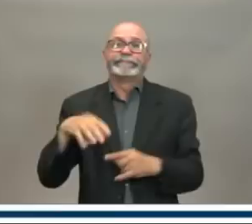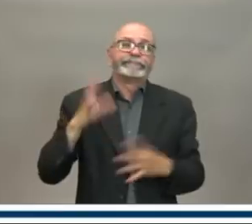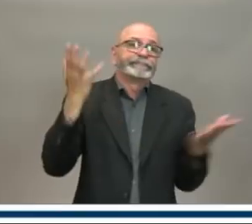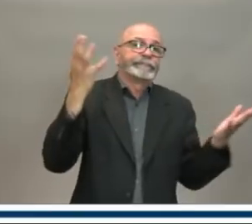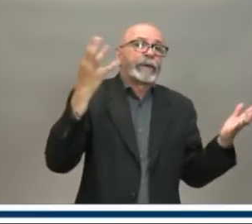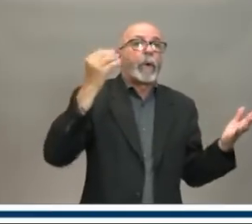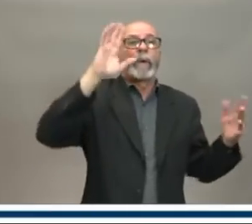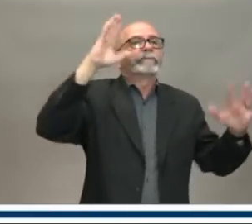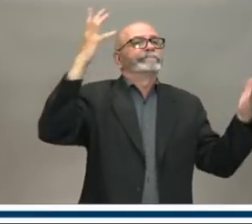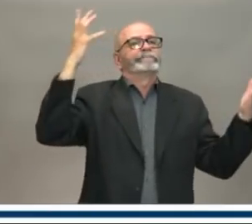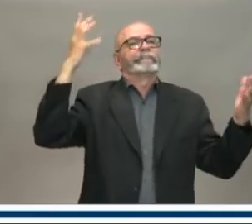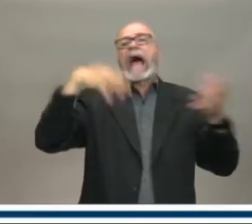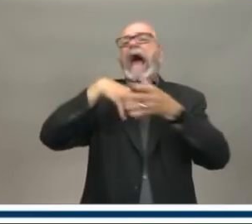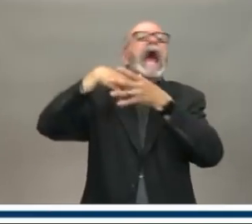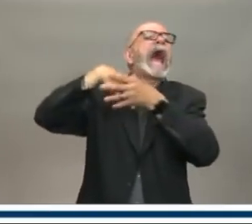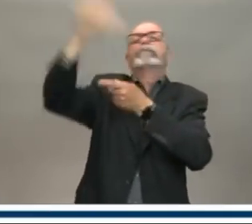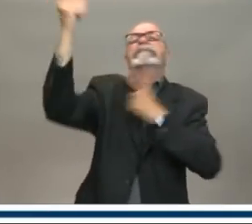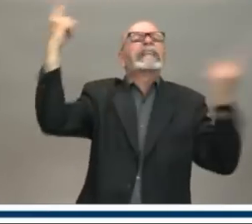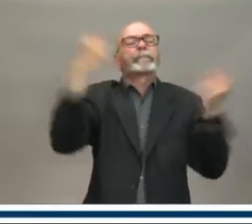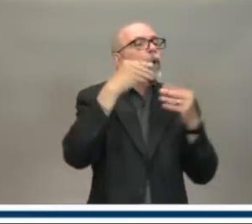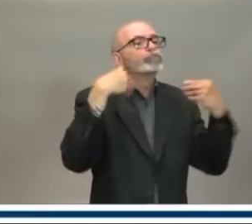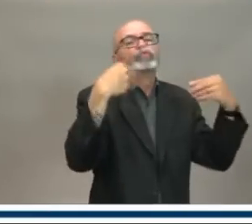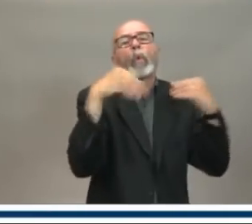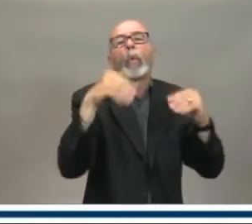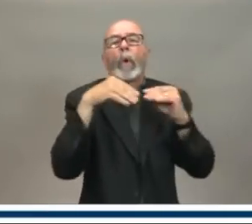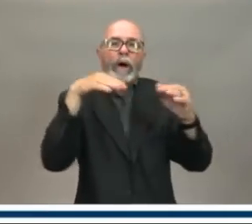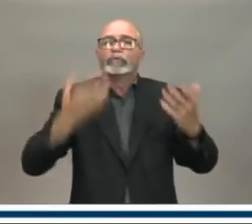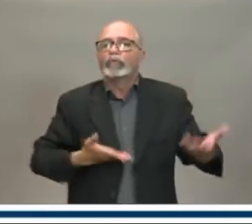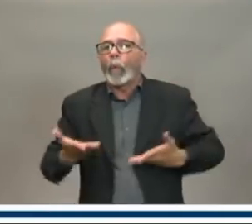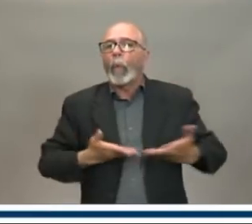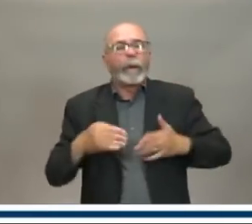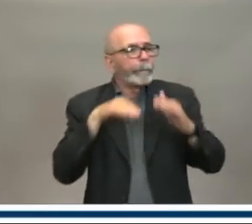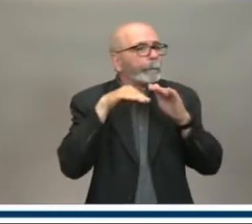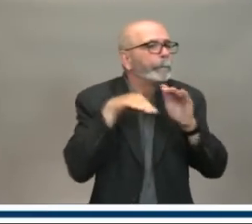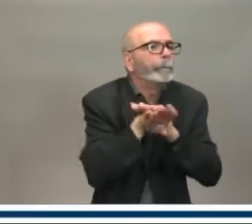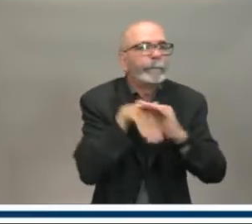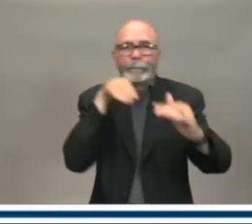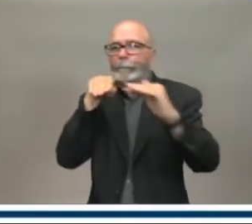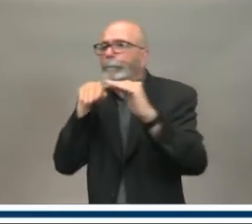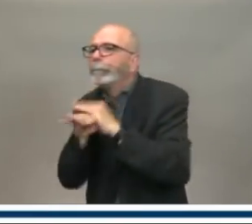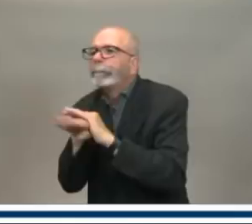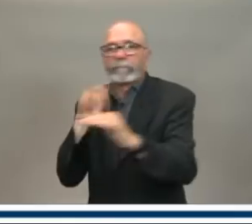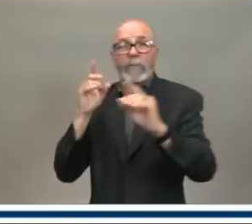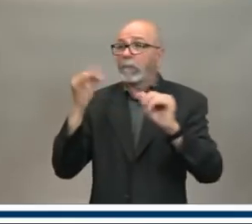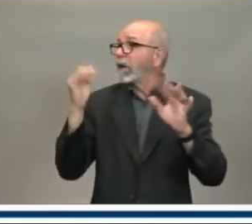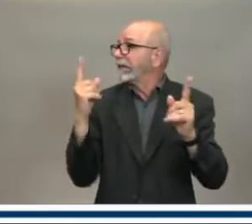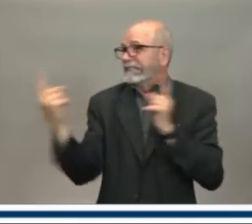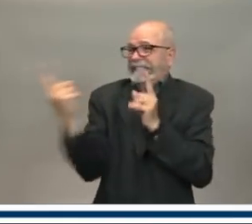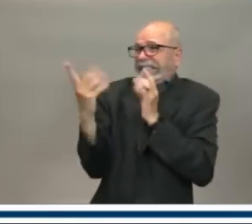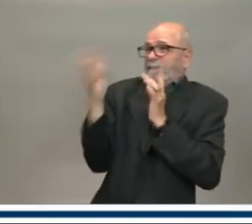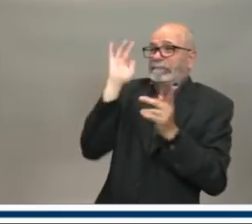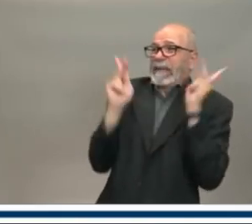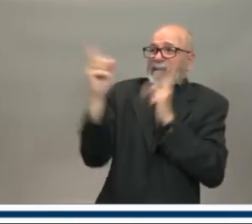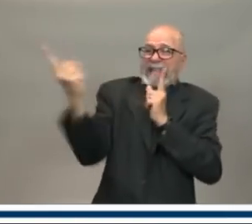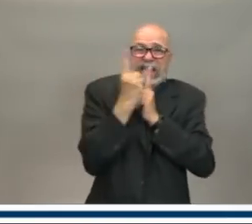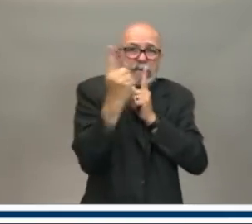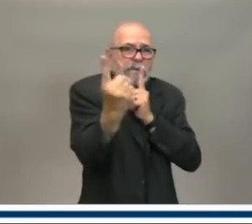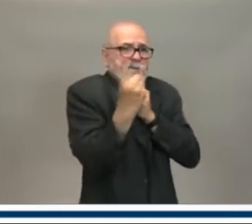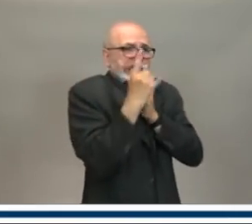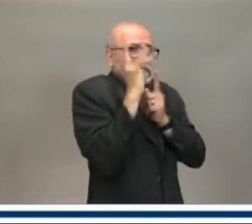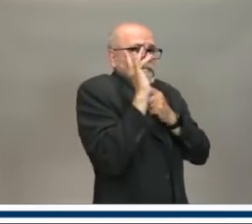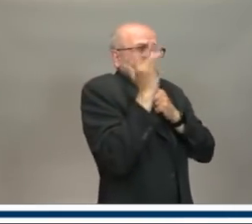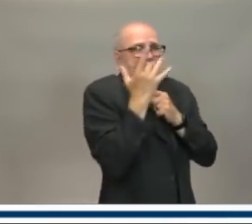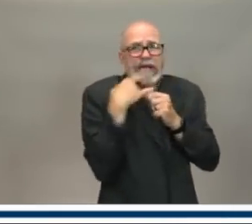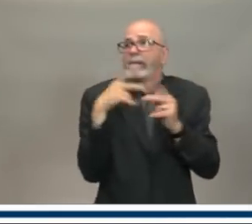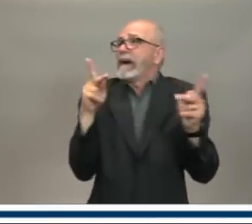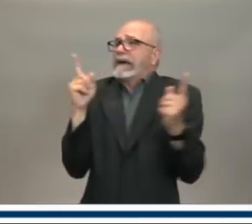retail environment that you can't maintain that 6 foot distance, and especially when it's indoors, then those are places where